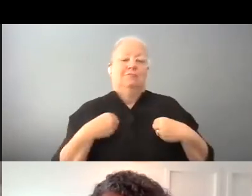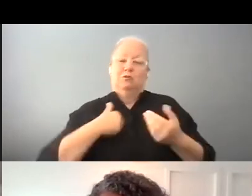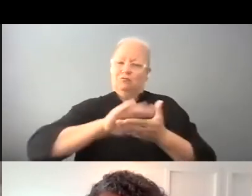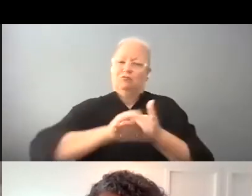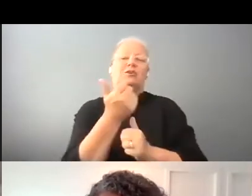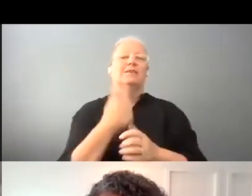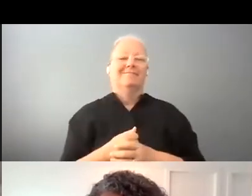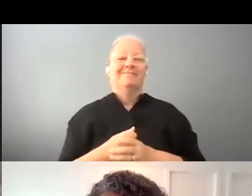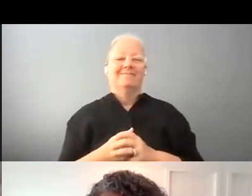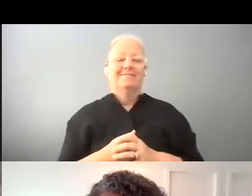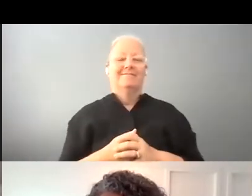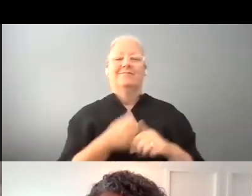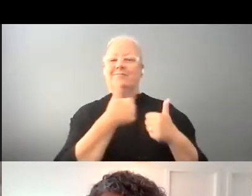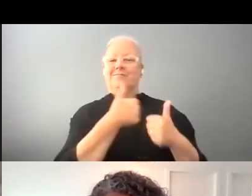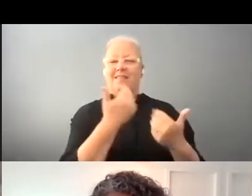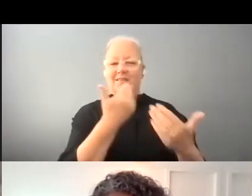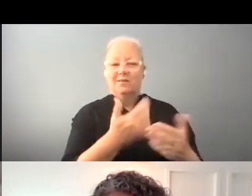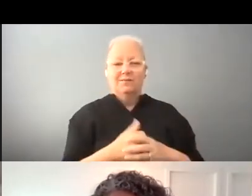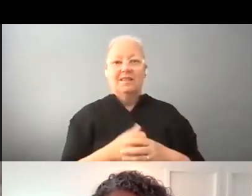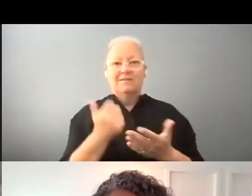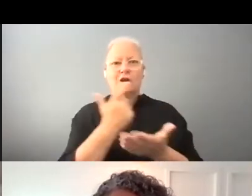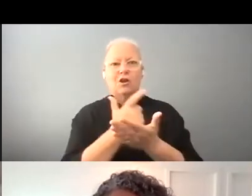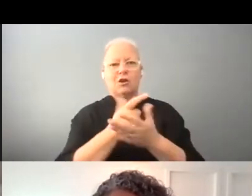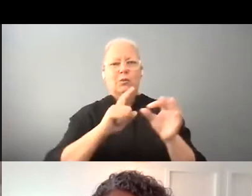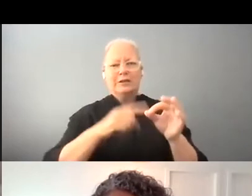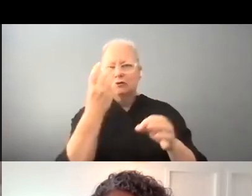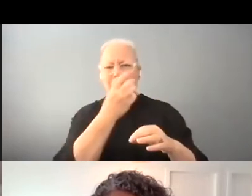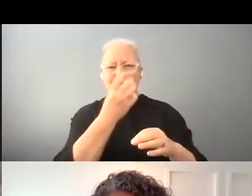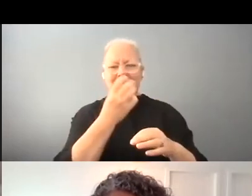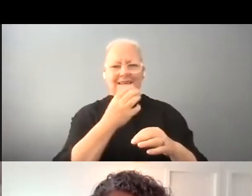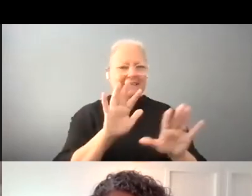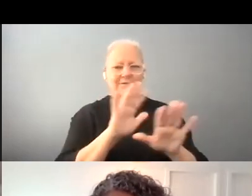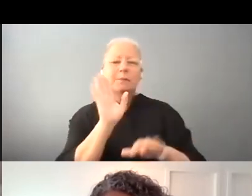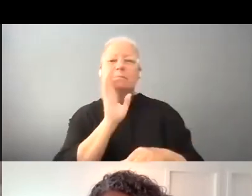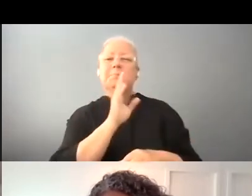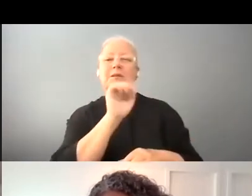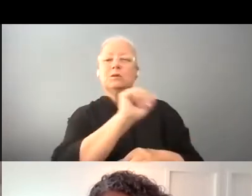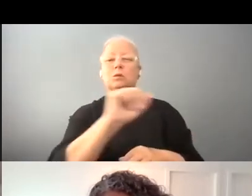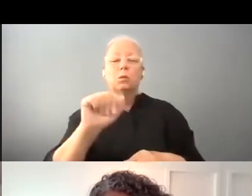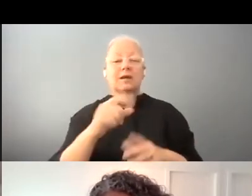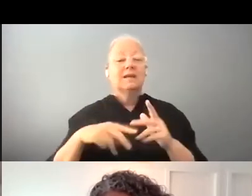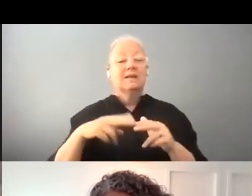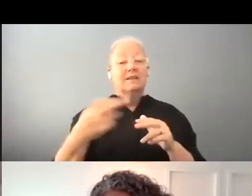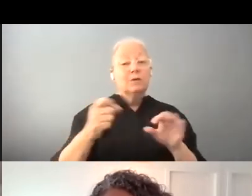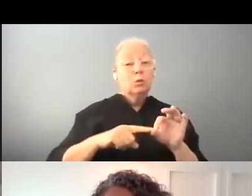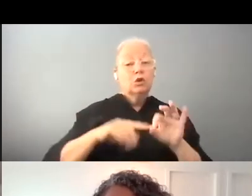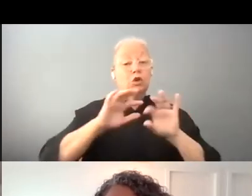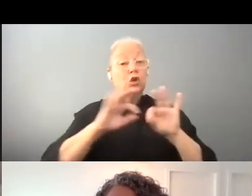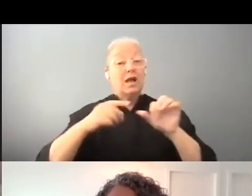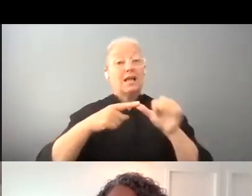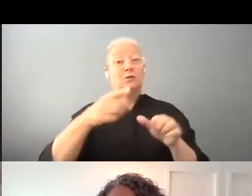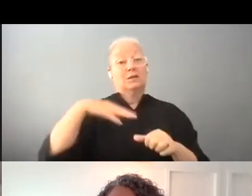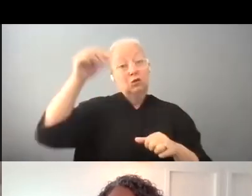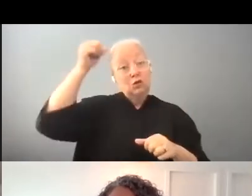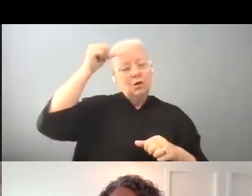Great. There's a lot of questions here. Apologies if I'm not getting to yours, but if you do have questions that aren't answered that you need to know about,